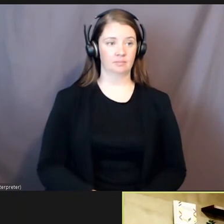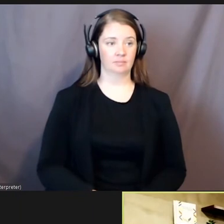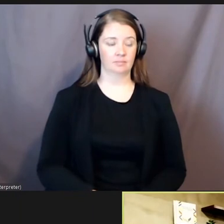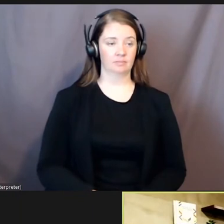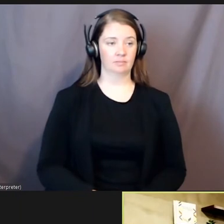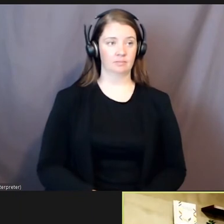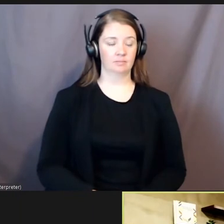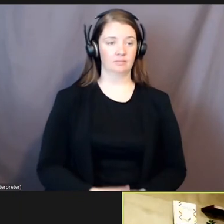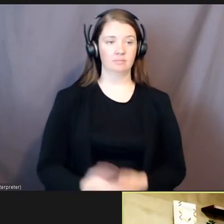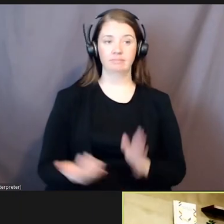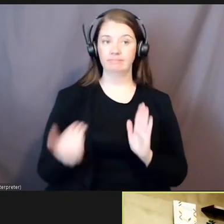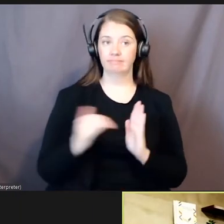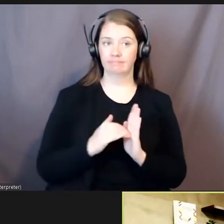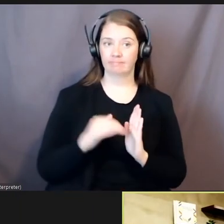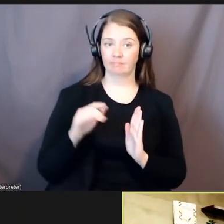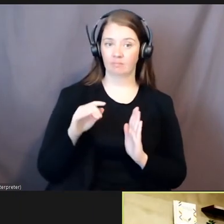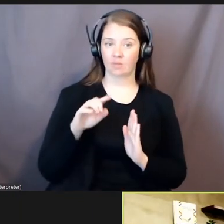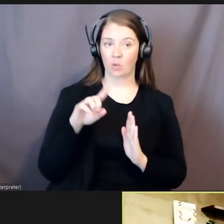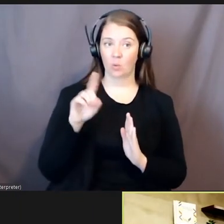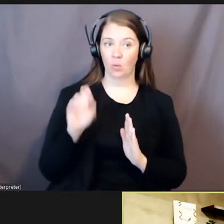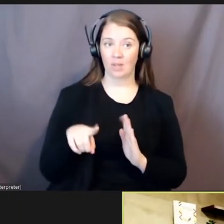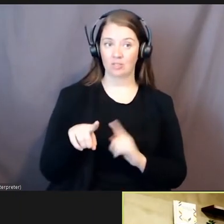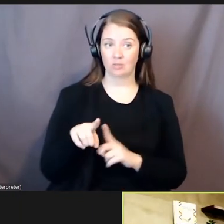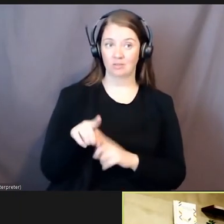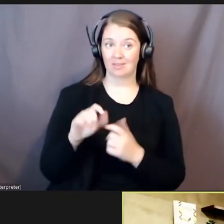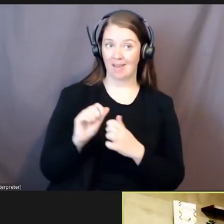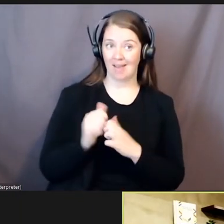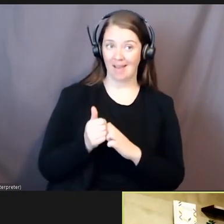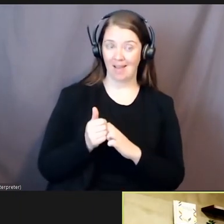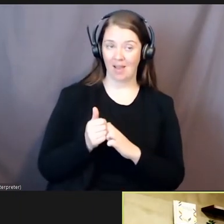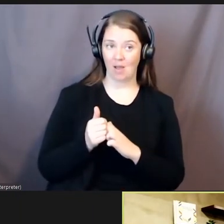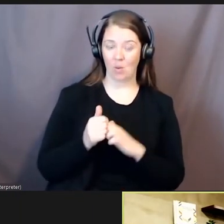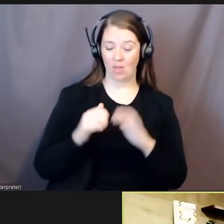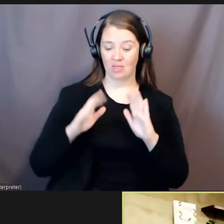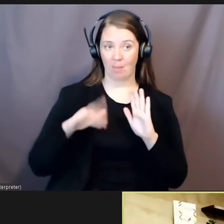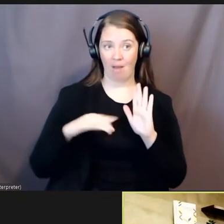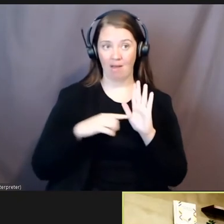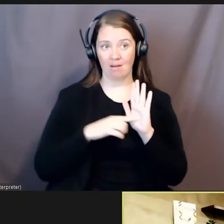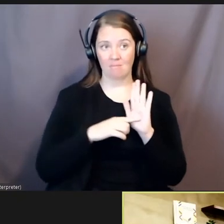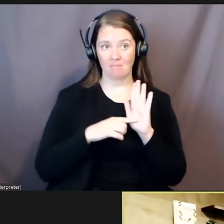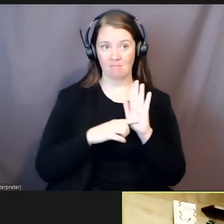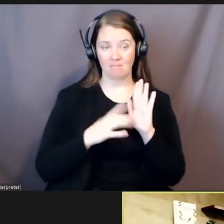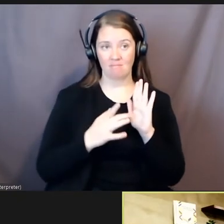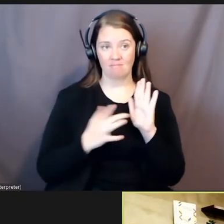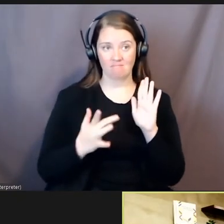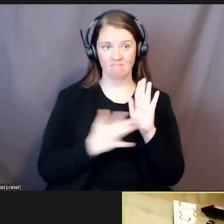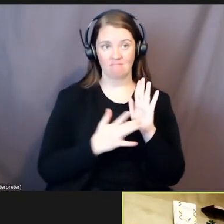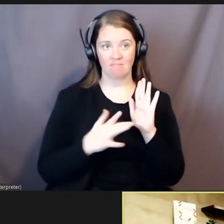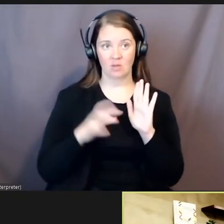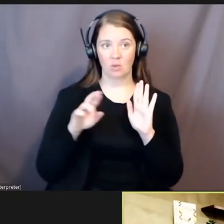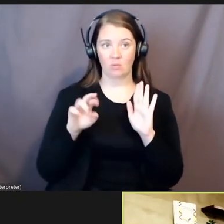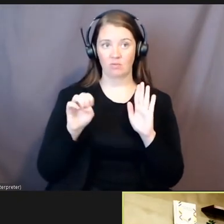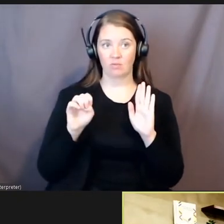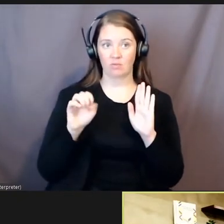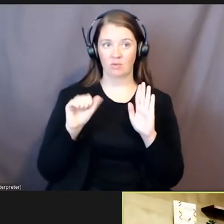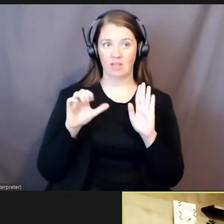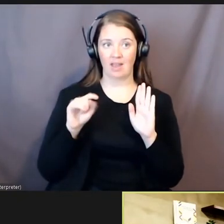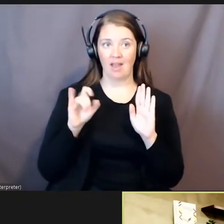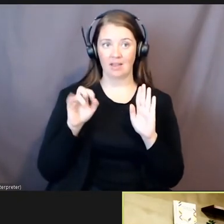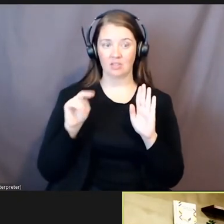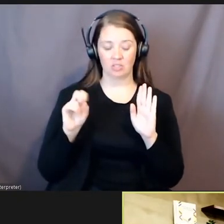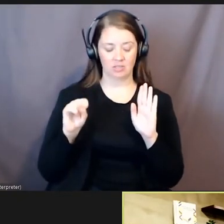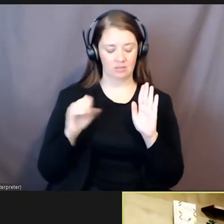Again, the question is down at you hit the toggle at the very bottom. There's a button that says reactions, and then you hit